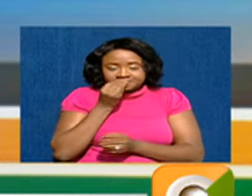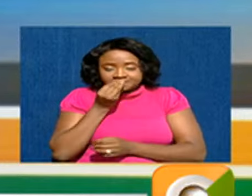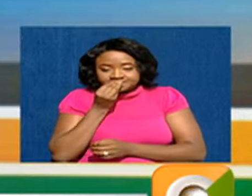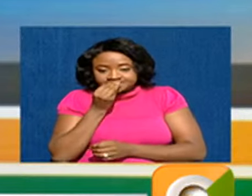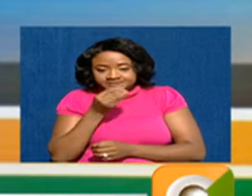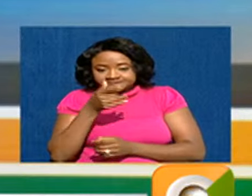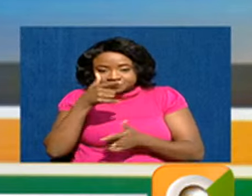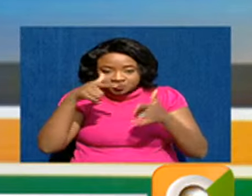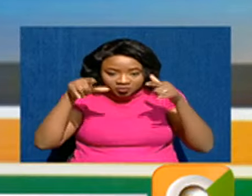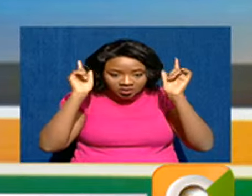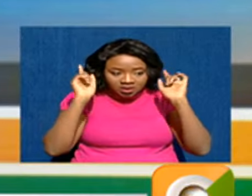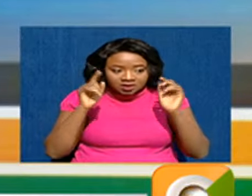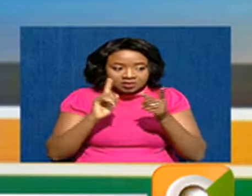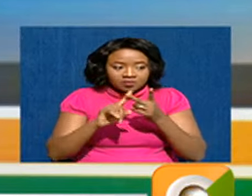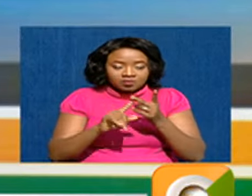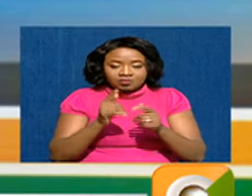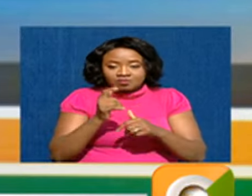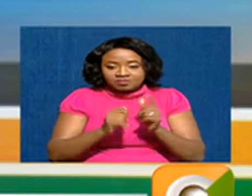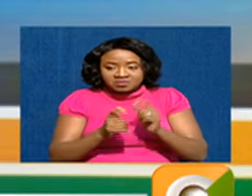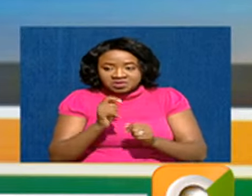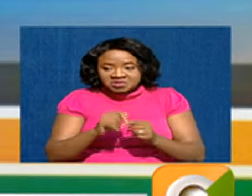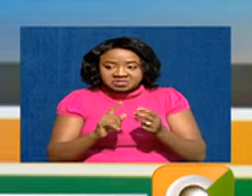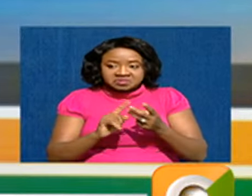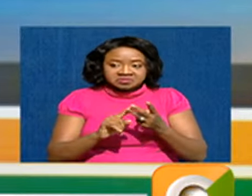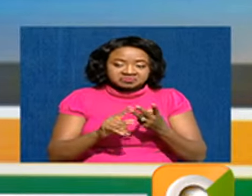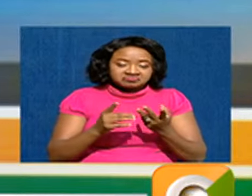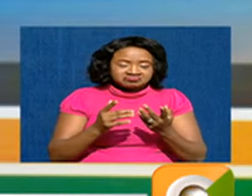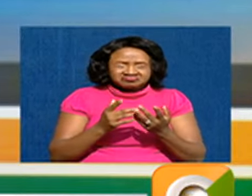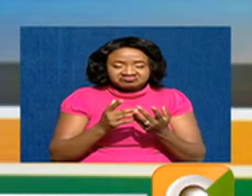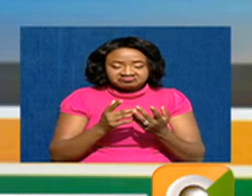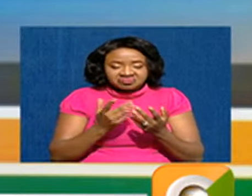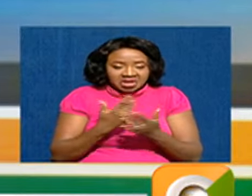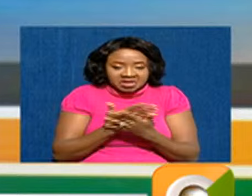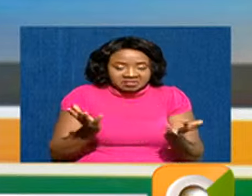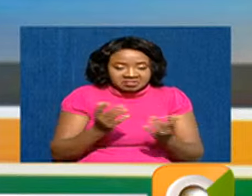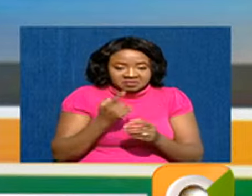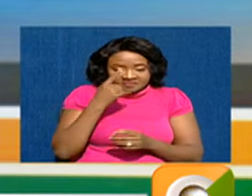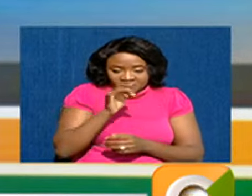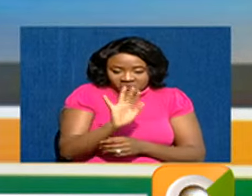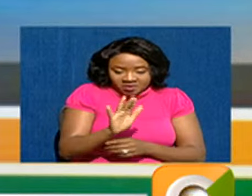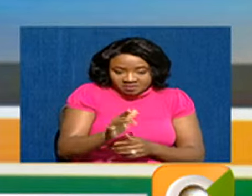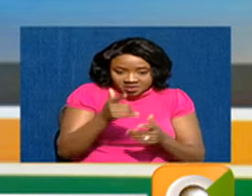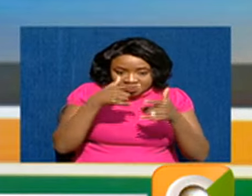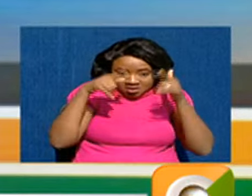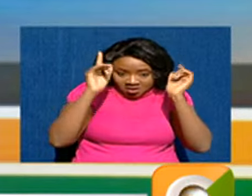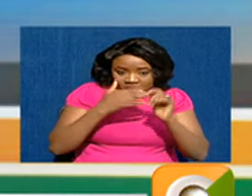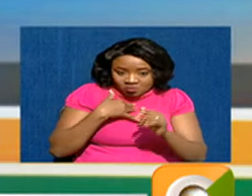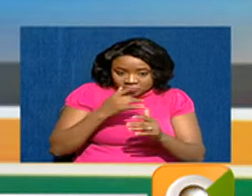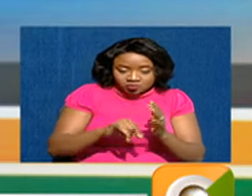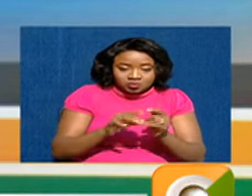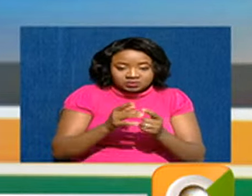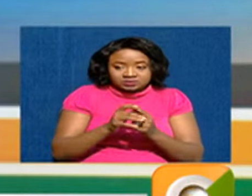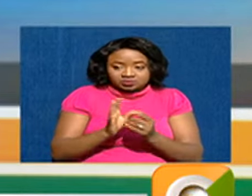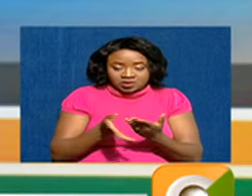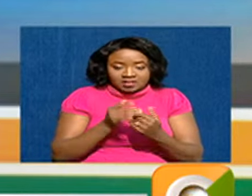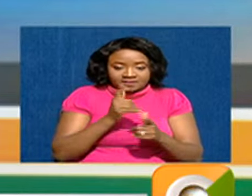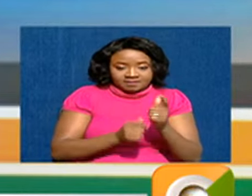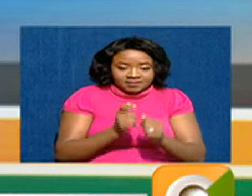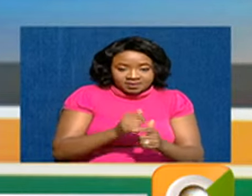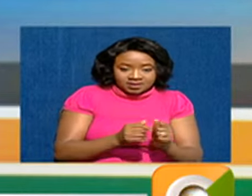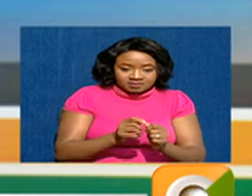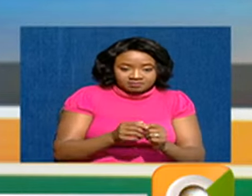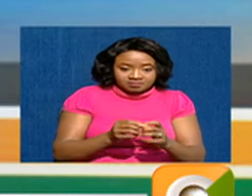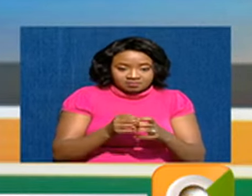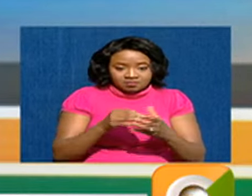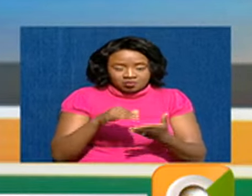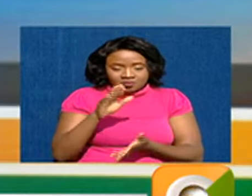meal, milking jelly, such. The same would apply for the mango. We negotiated a deal